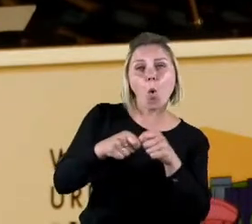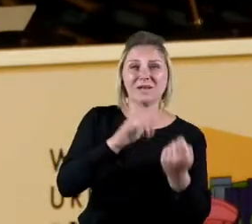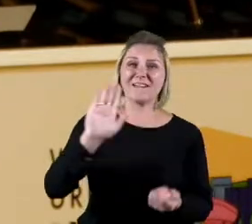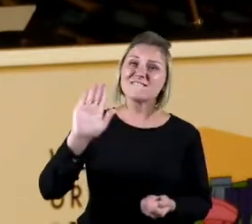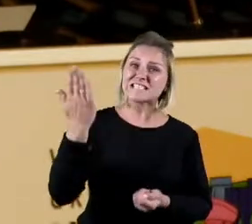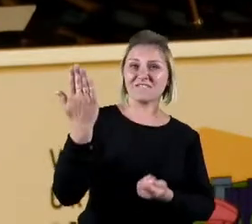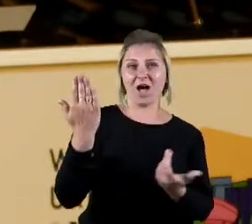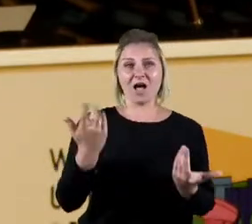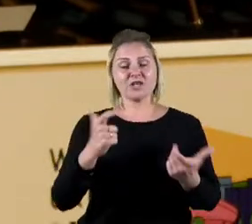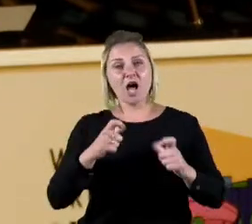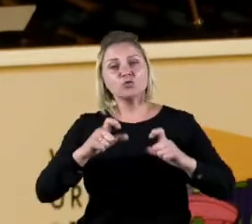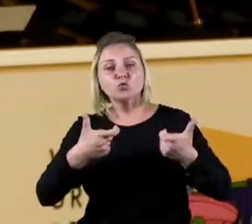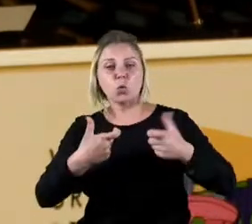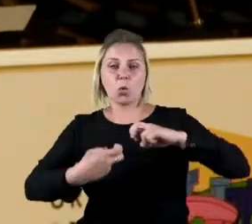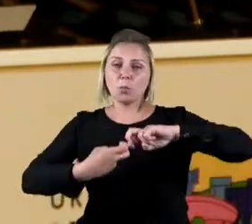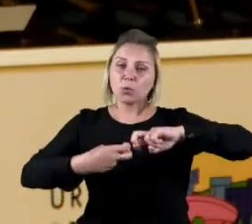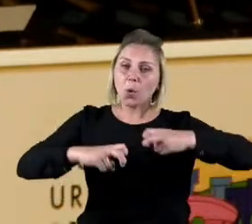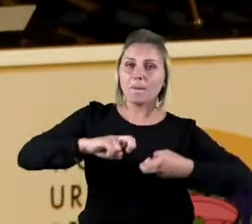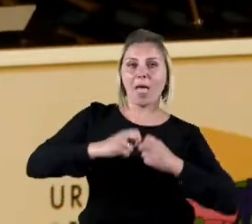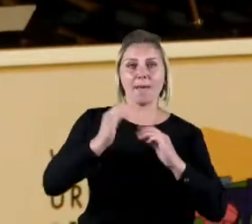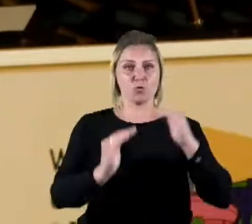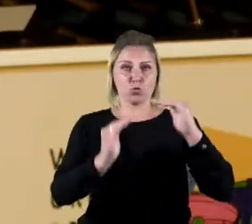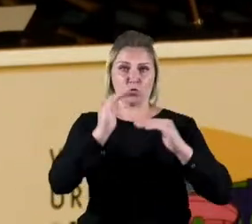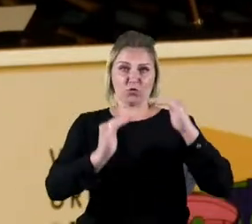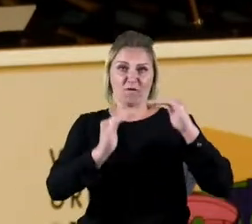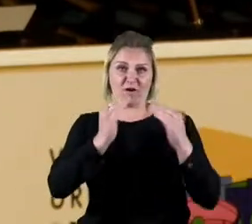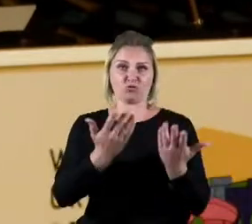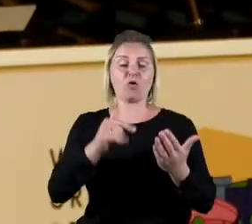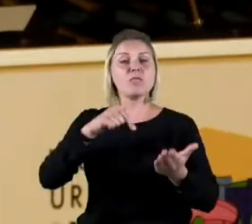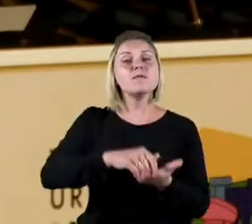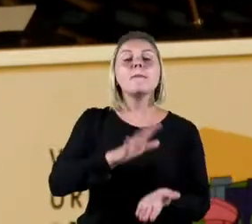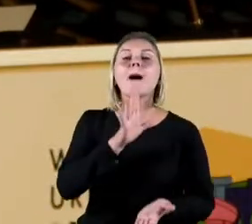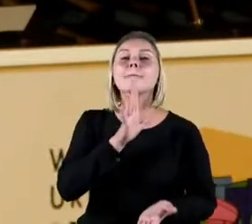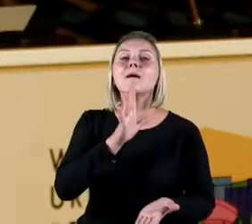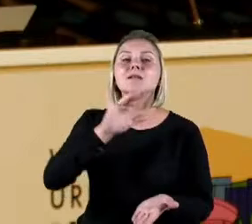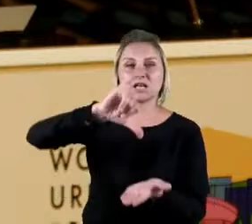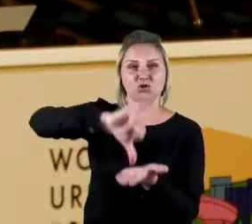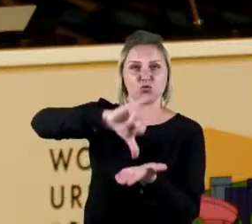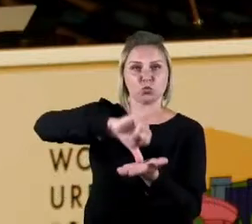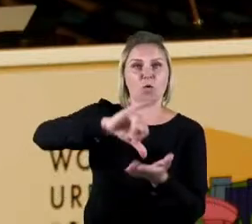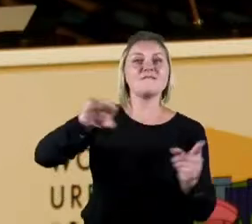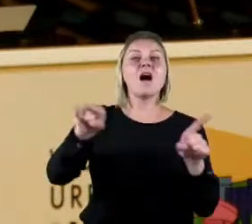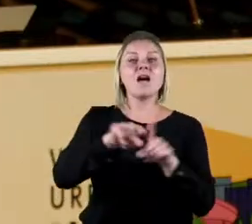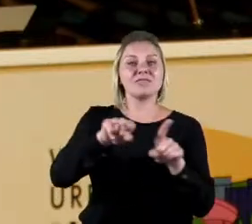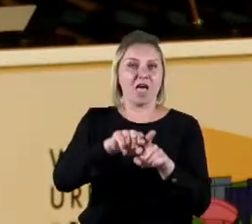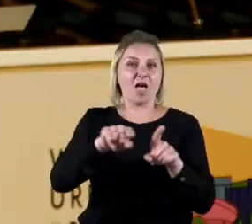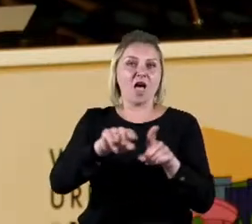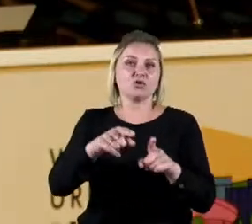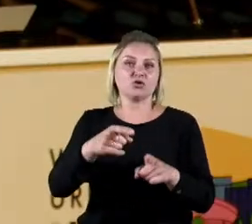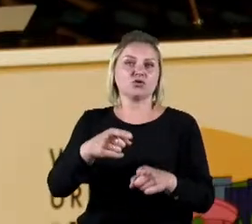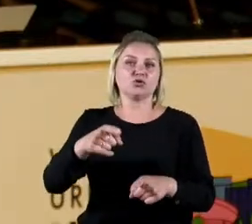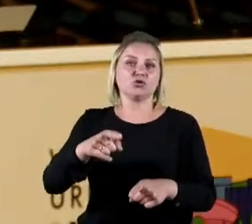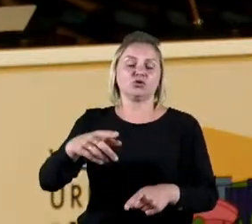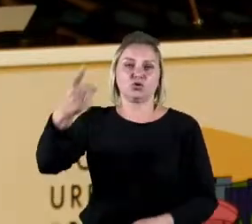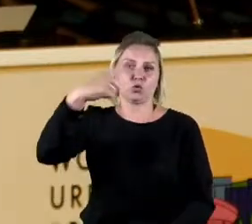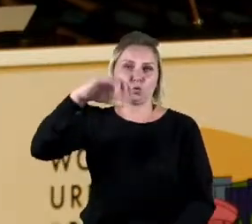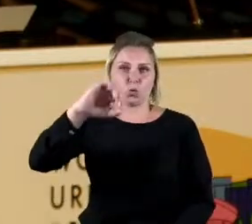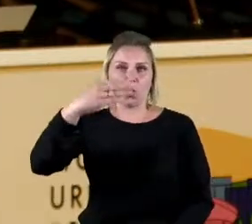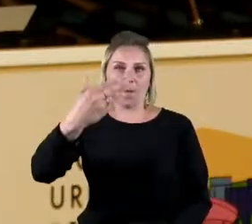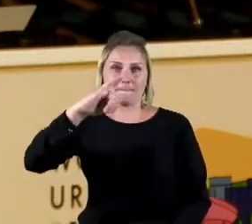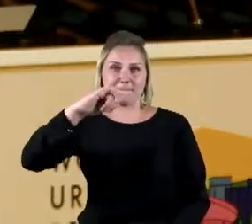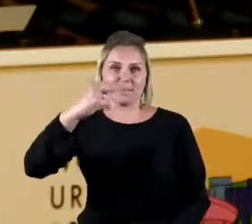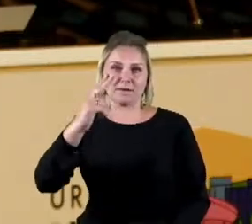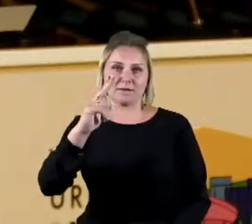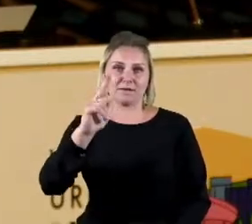in Central America and the Dominican Republic in such a way that resilience can be promoted in its